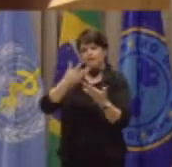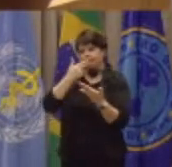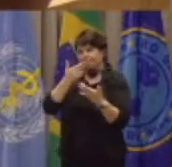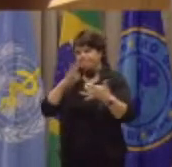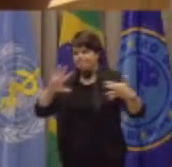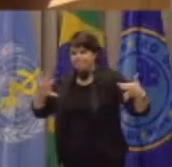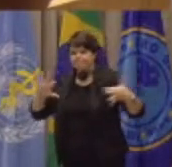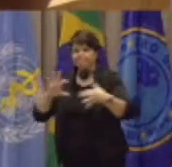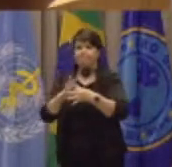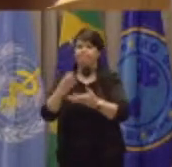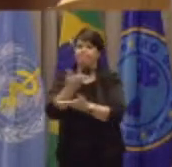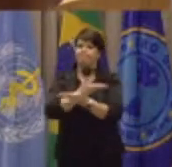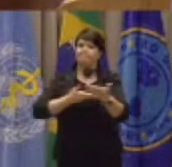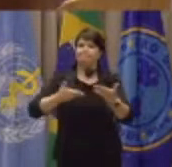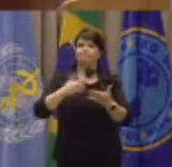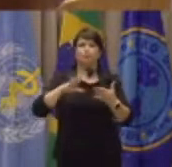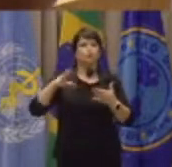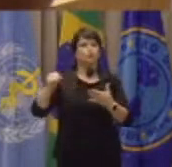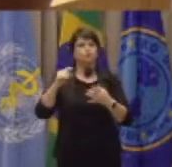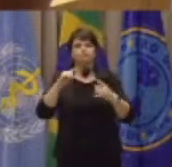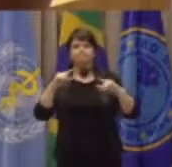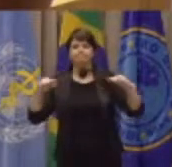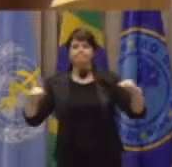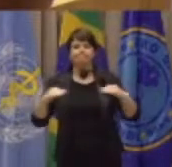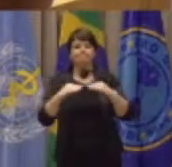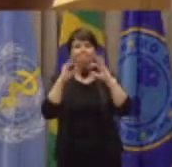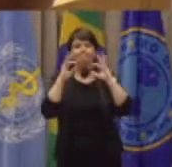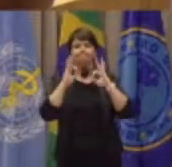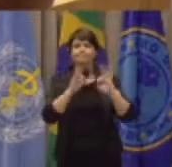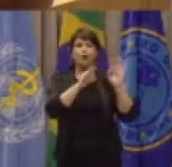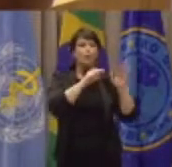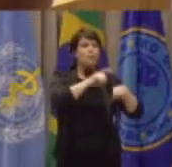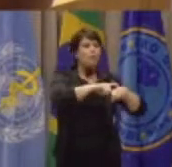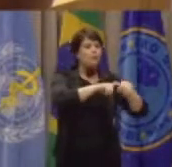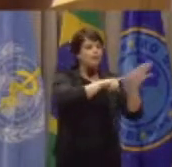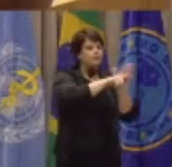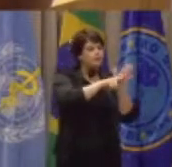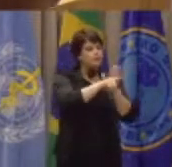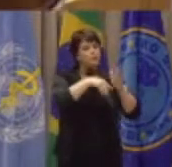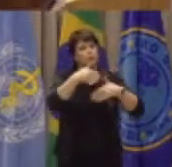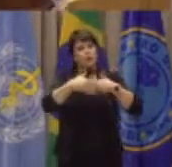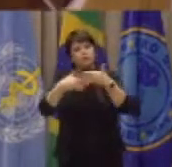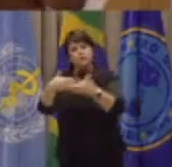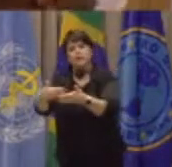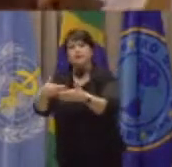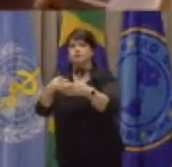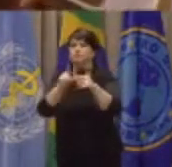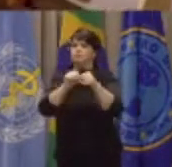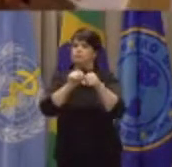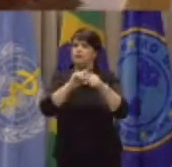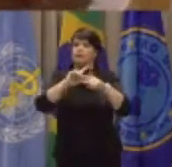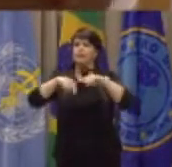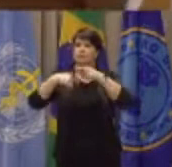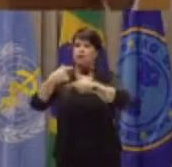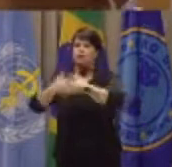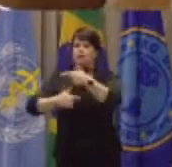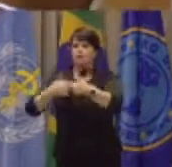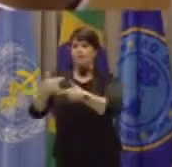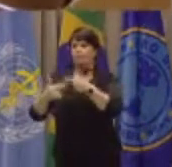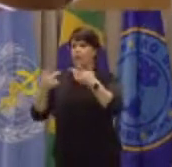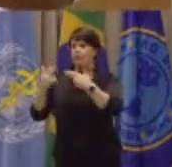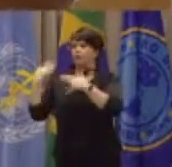contributing with the information, because I saw that the synergy was very important in